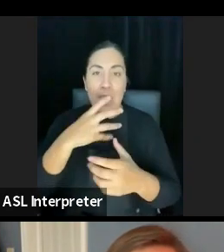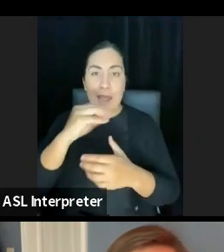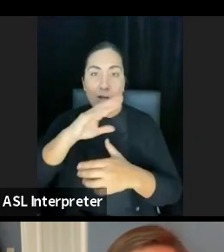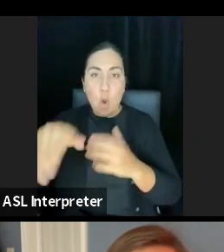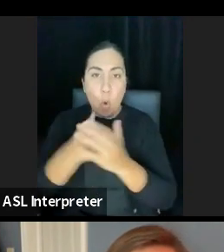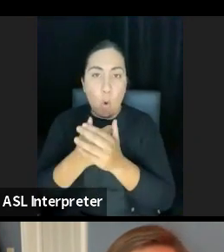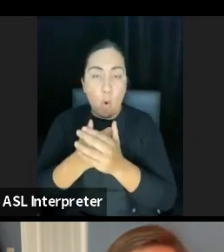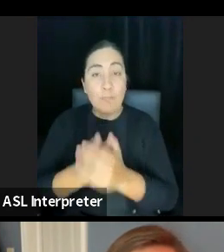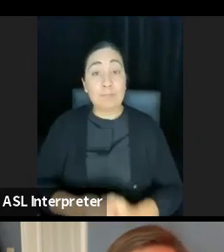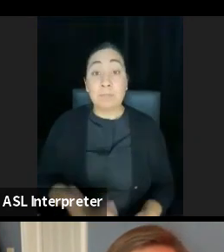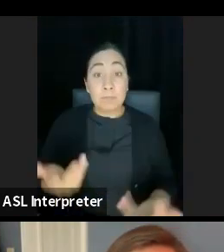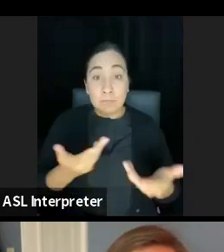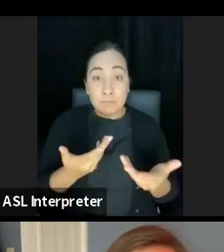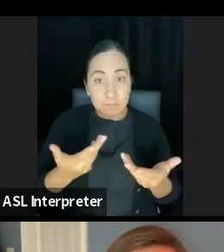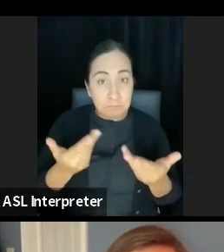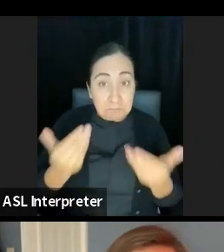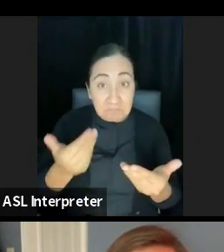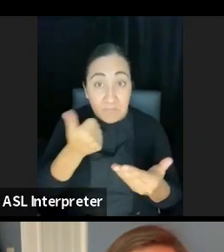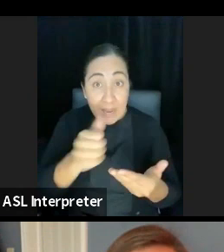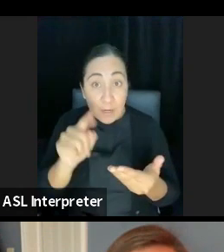Anybody can start.